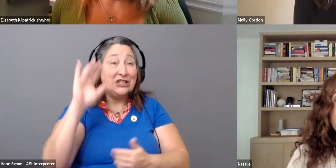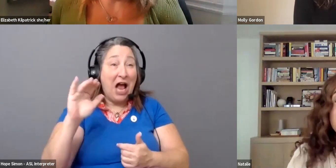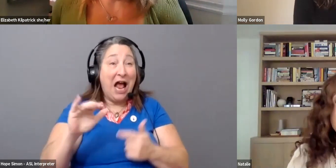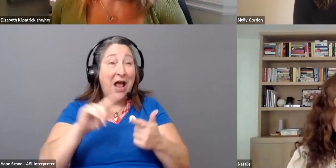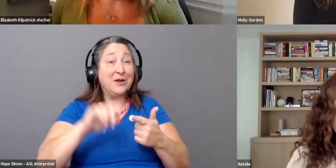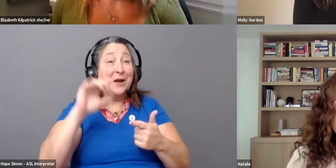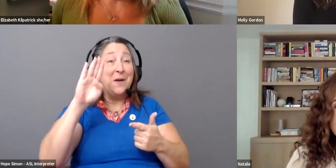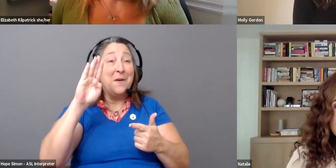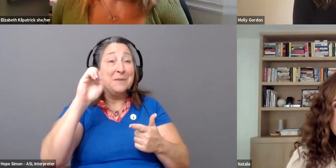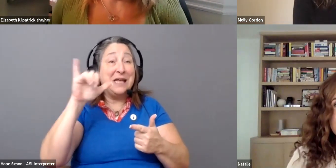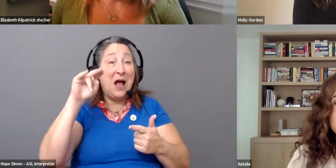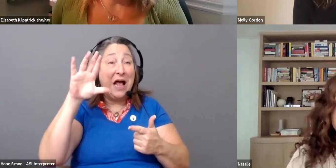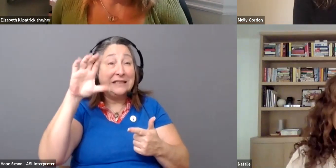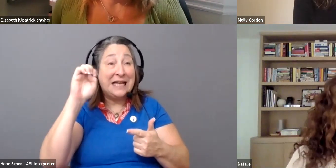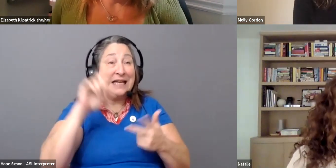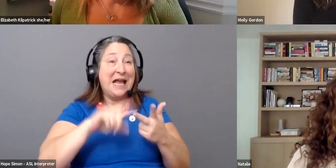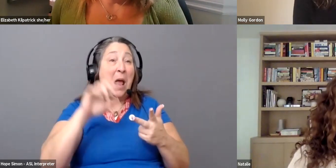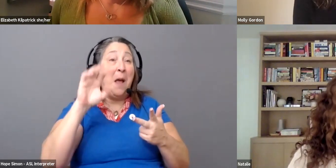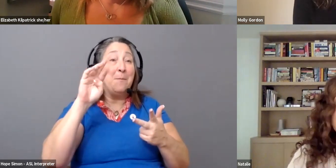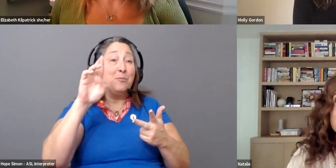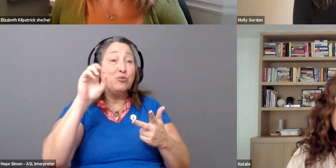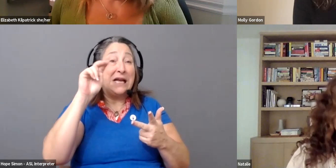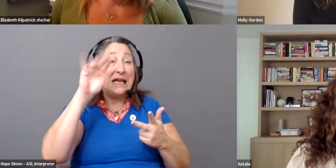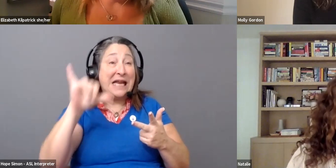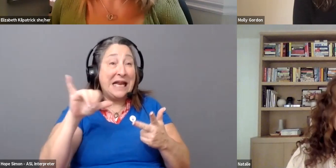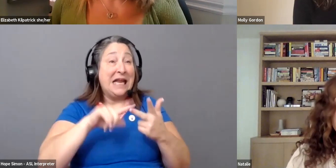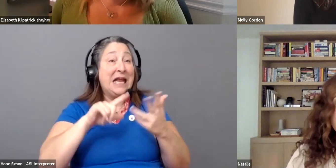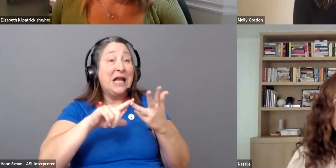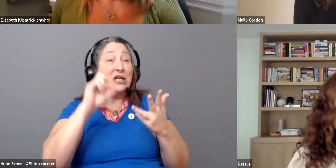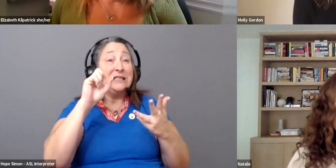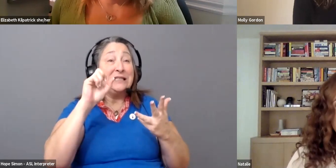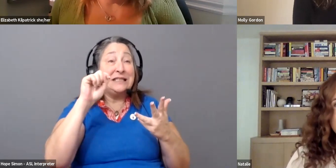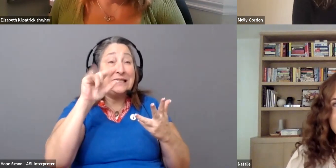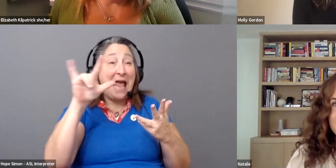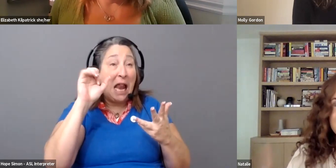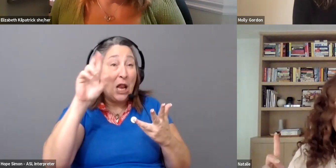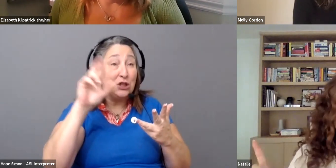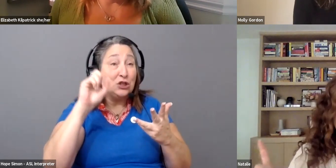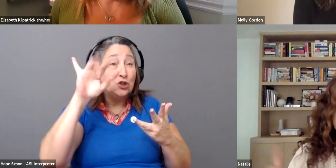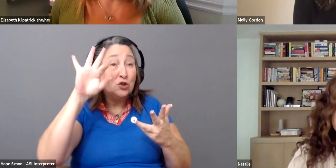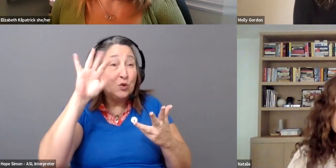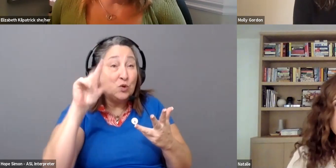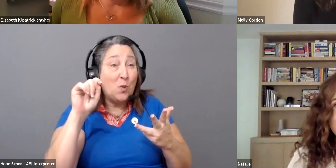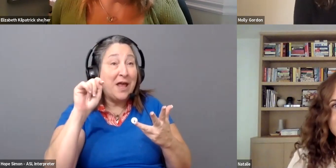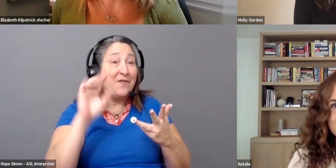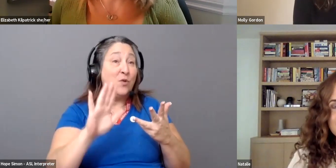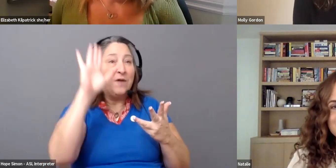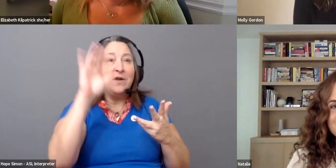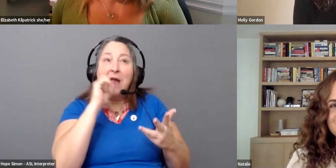You can't go wrong with a Taylor Swift. It's not my key, but it's someone else's key. And if you can pull off that key, like, bless your